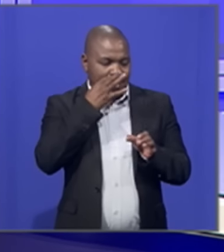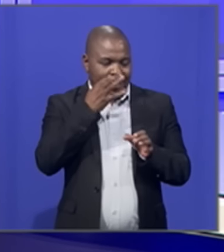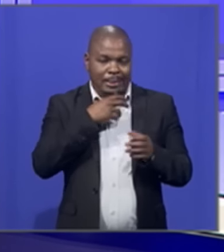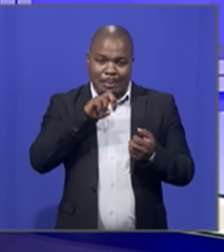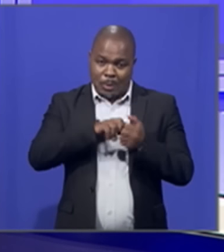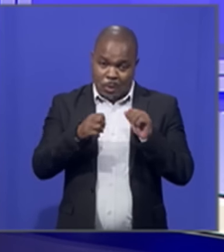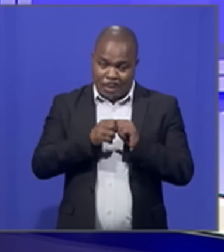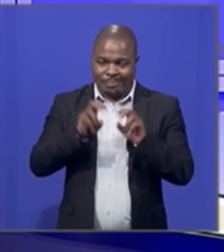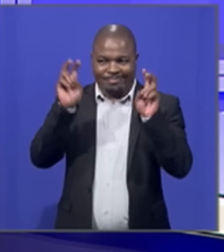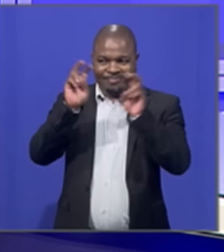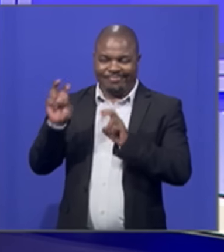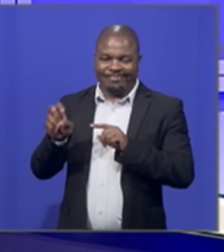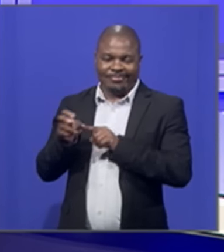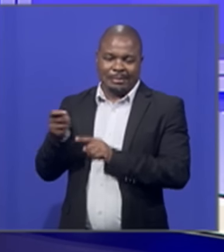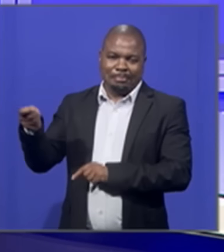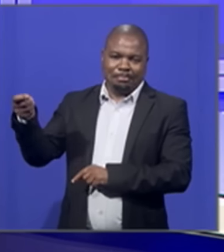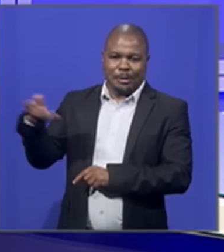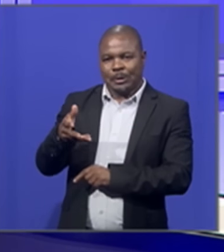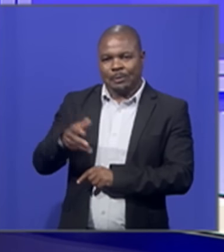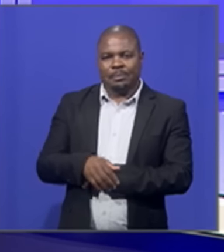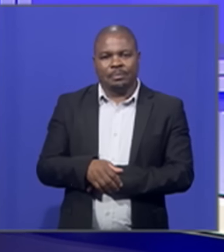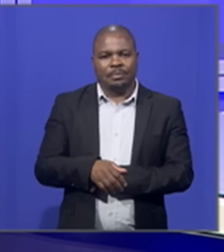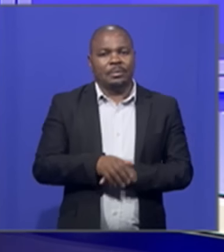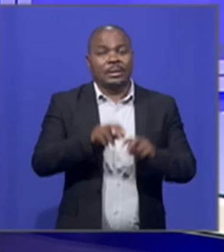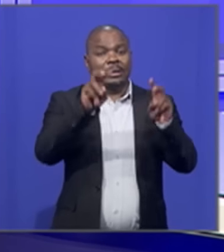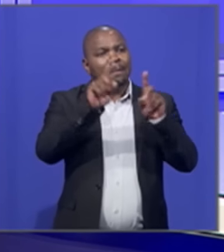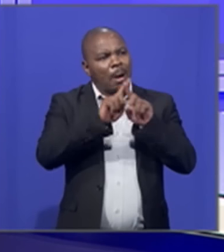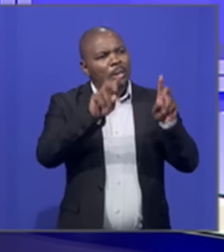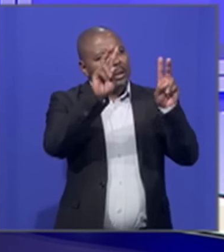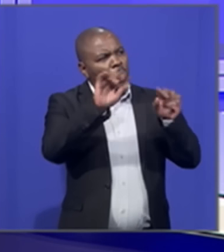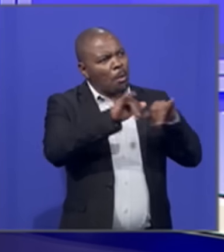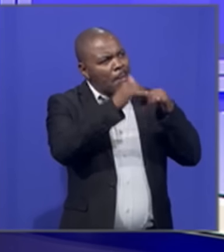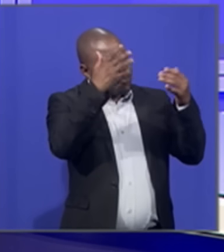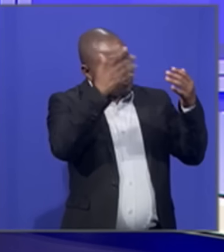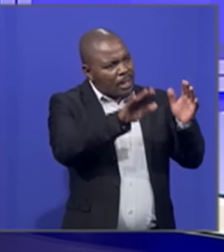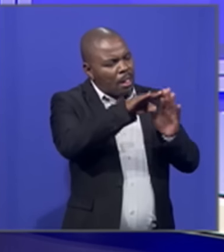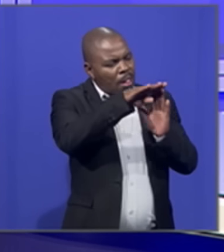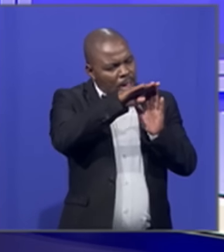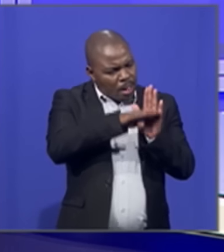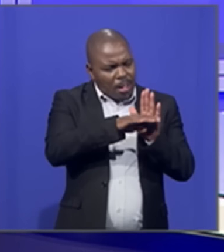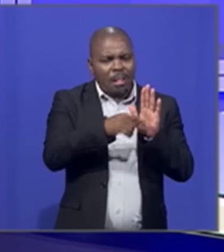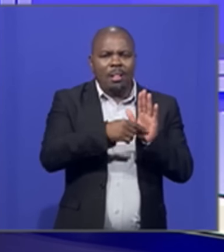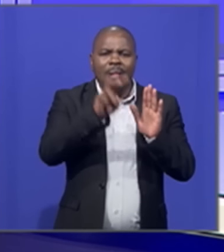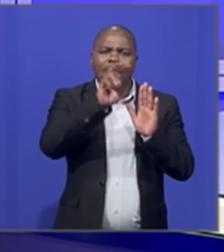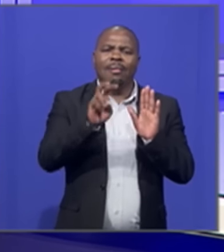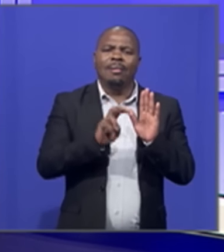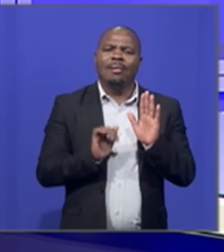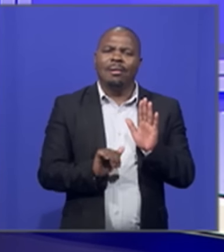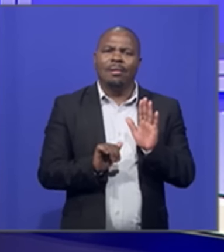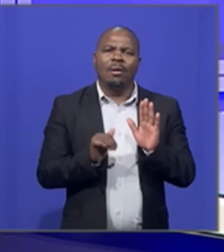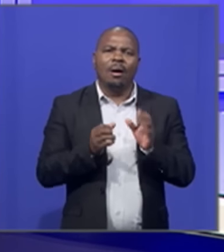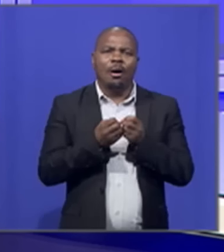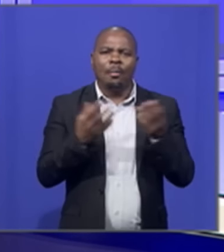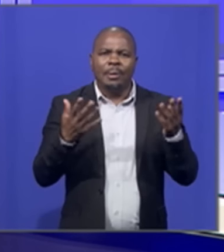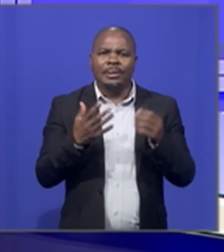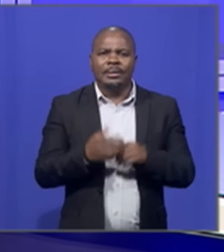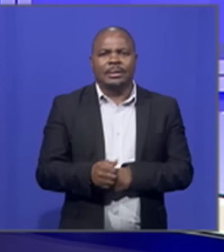theko ya godimo ya mohlagase. Seo le ge Eskom e fokoleditše khamphani yeo ditheko tša mohlagase ka disente